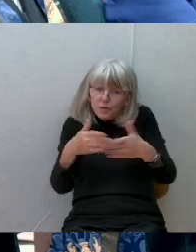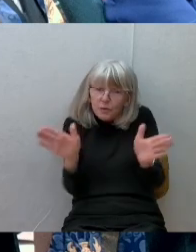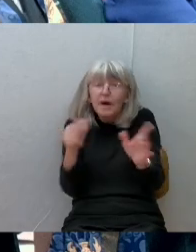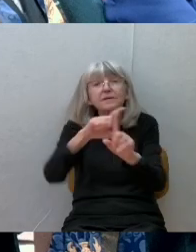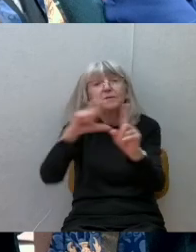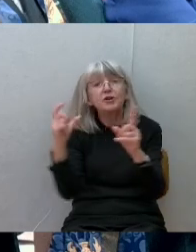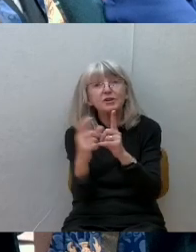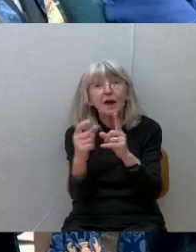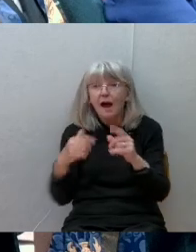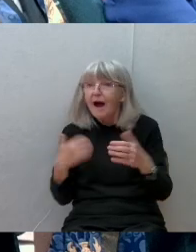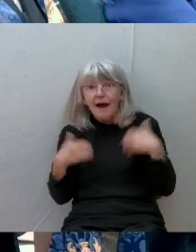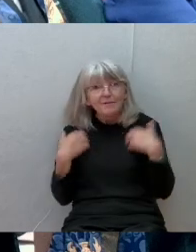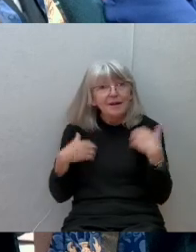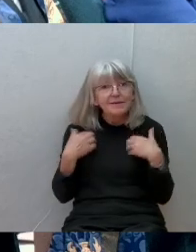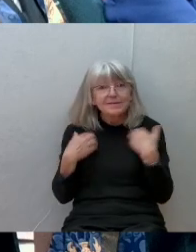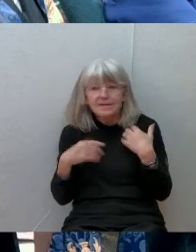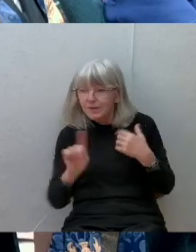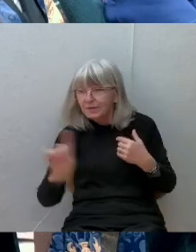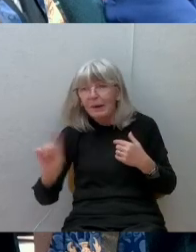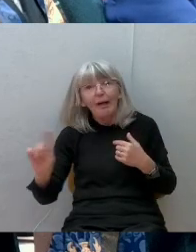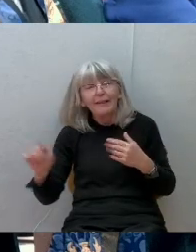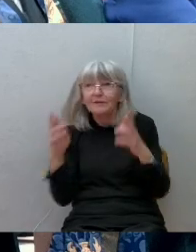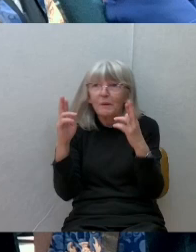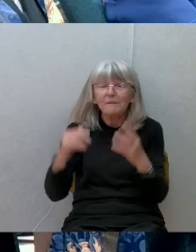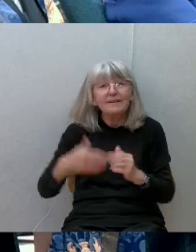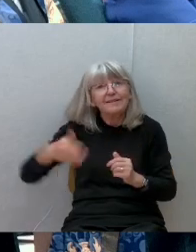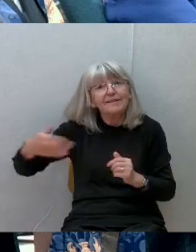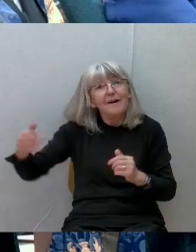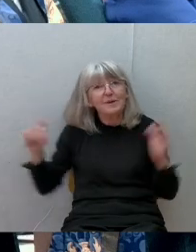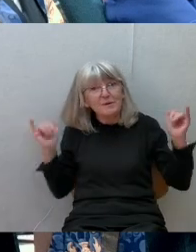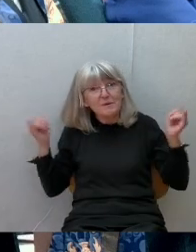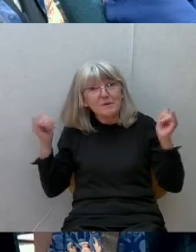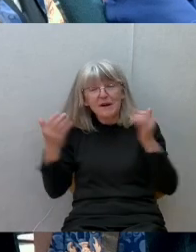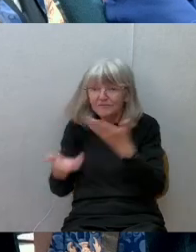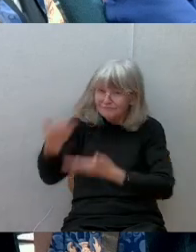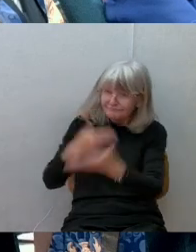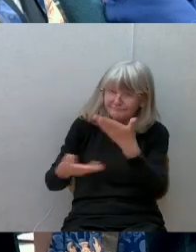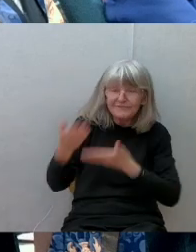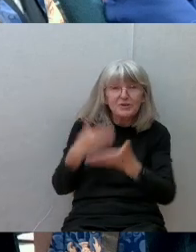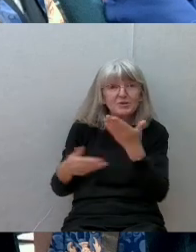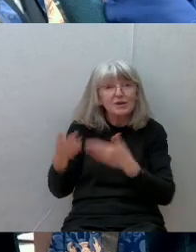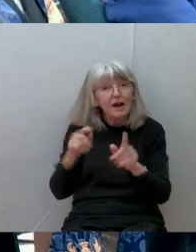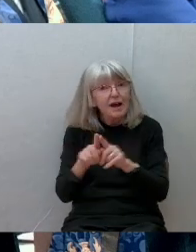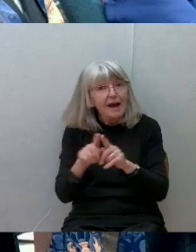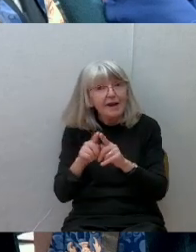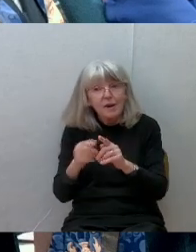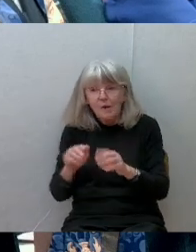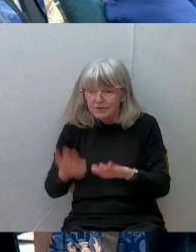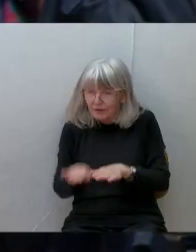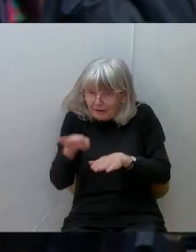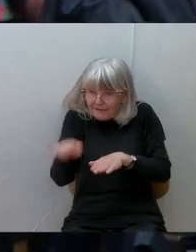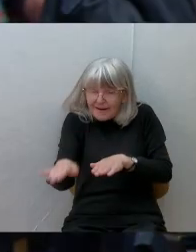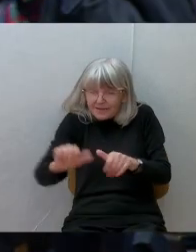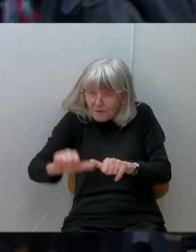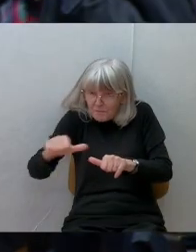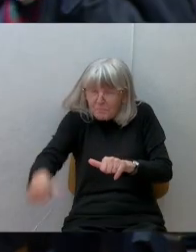forward to hearing more about all of you, hopefully at the garden party this afternoon, but also as you go through the next stages in your lives. Stay